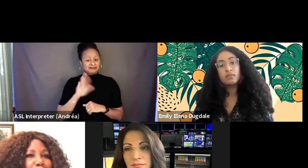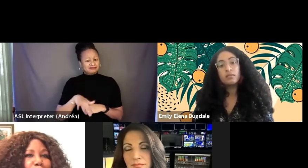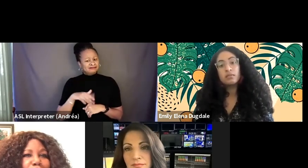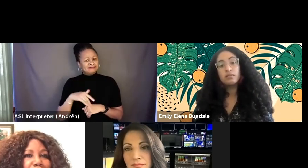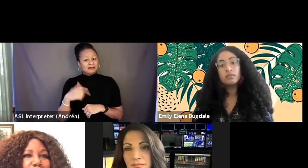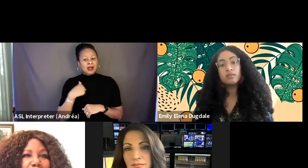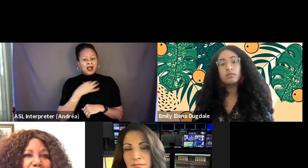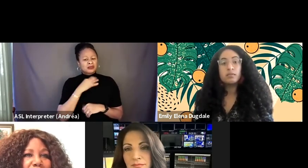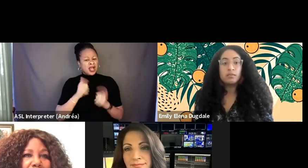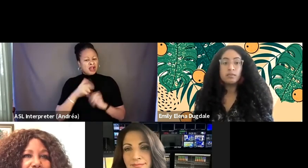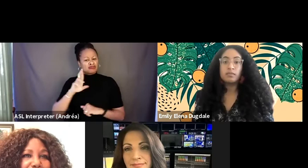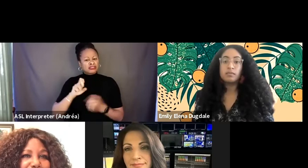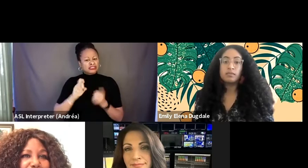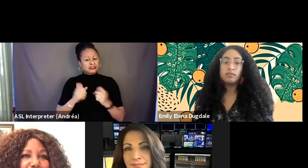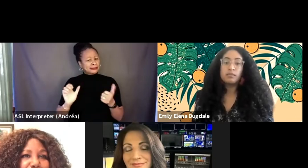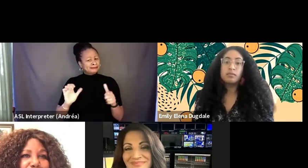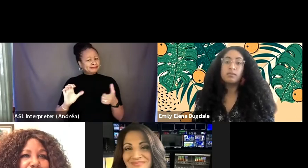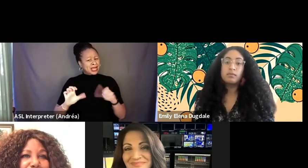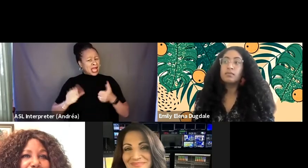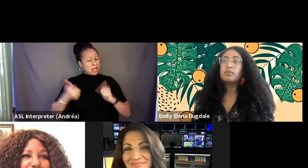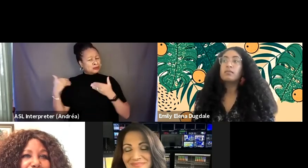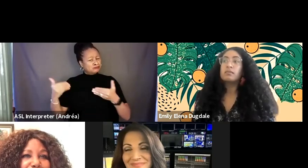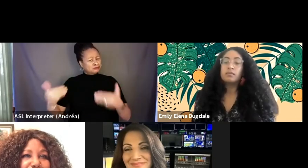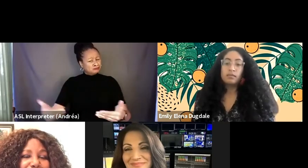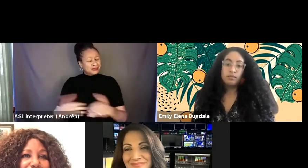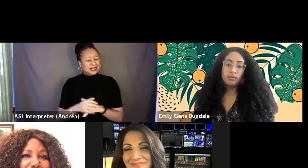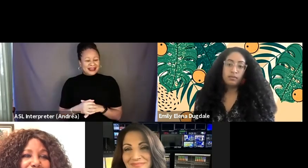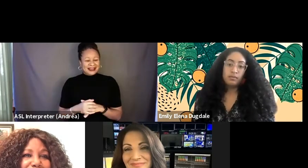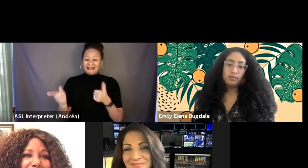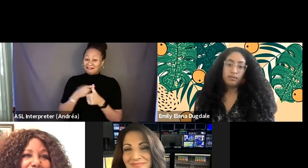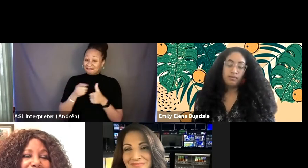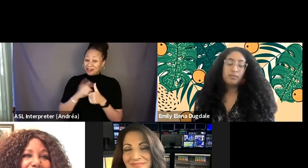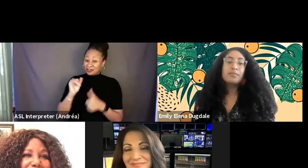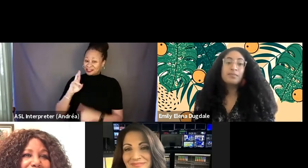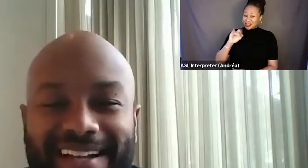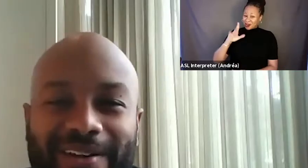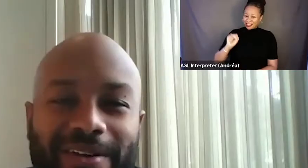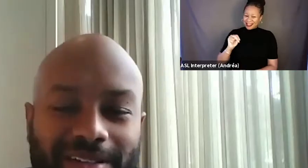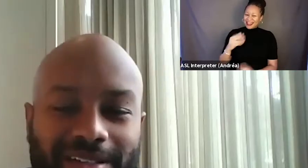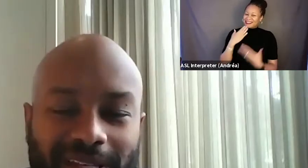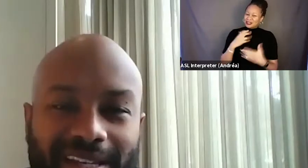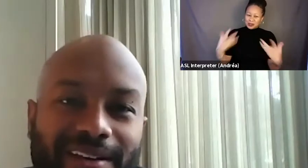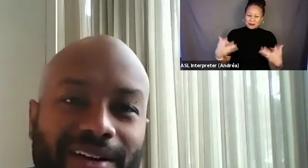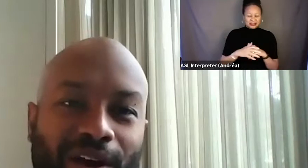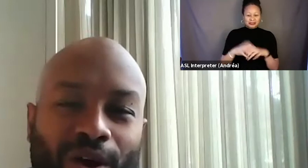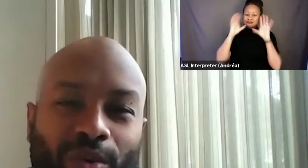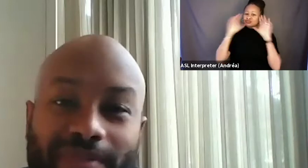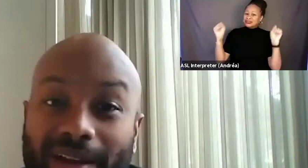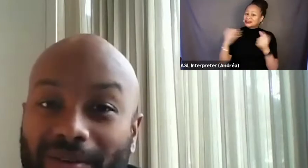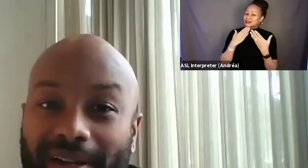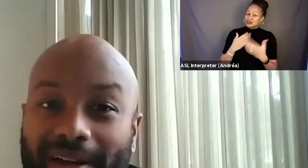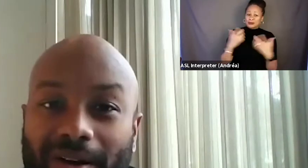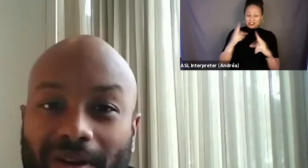how that readjustment has gone. Well, first of all, Caroline, thank you so much, Madam President. It's an honor to be here.